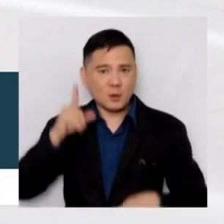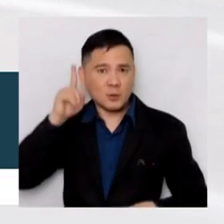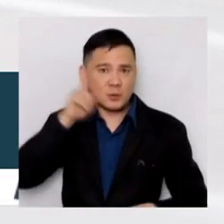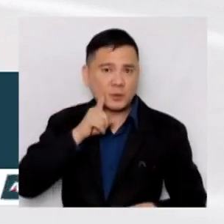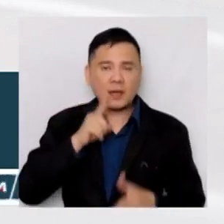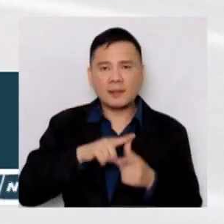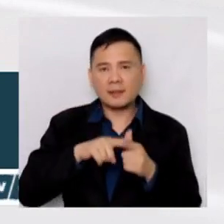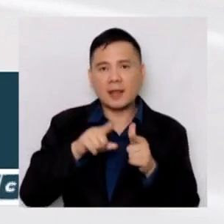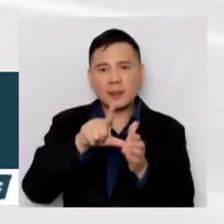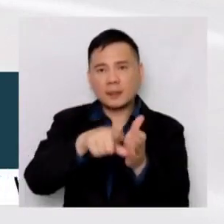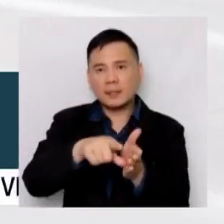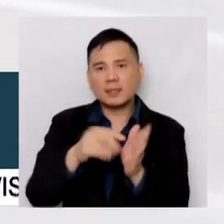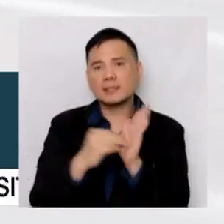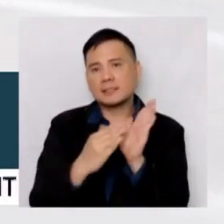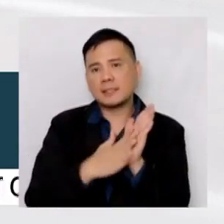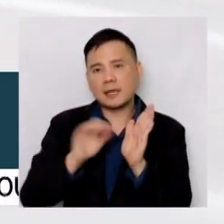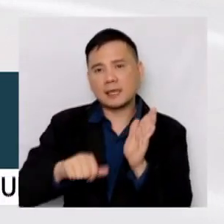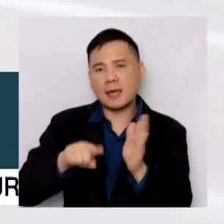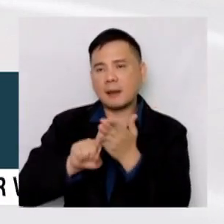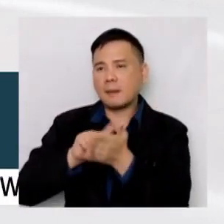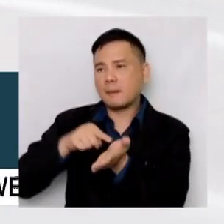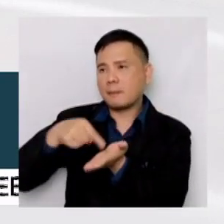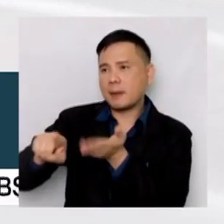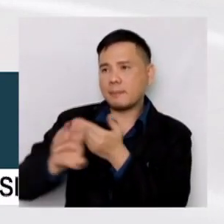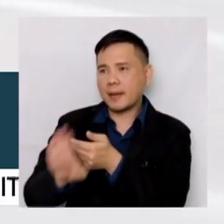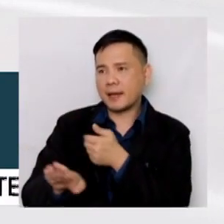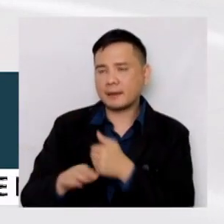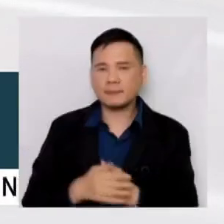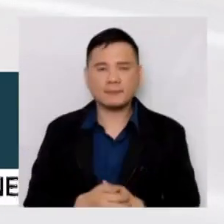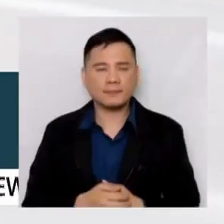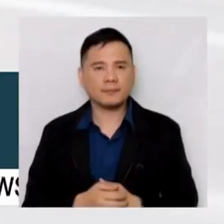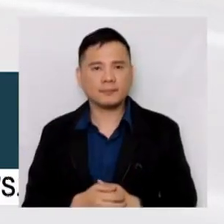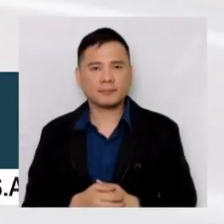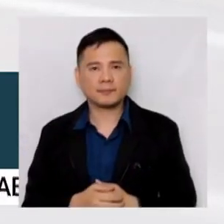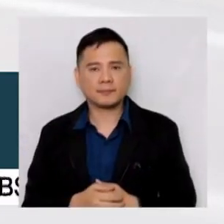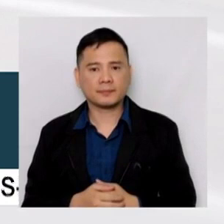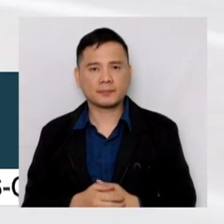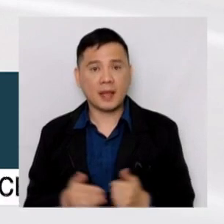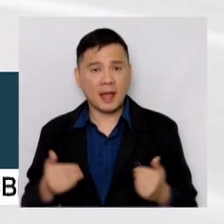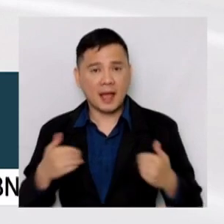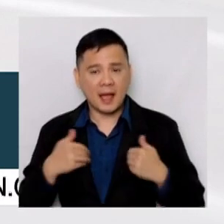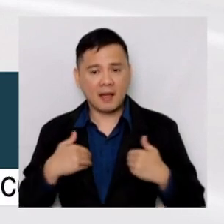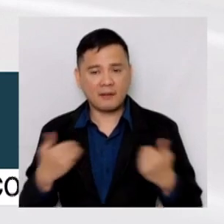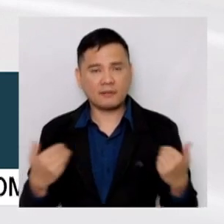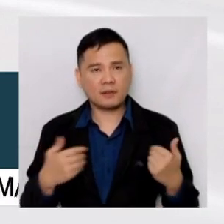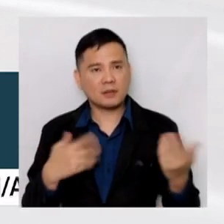paid. All right. Globally, there is this movement to tax the wealthy.